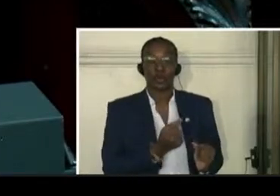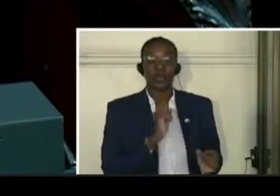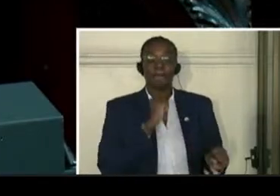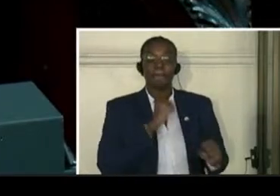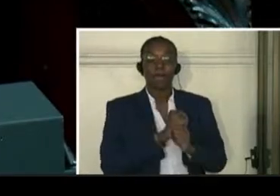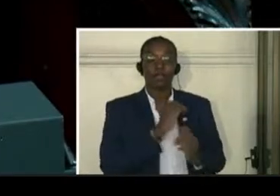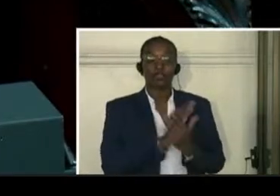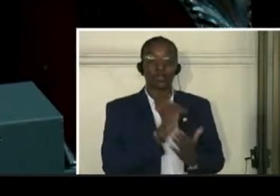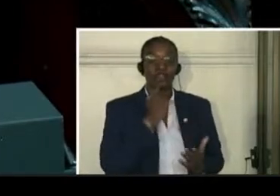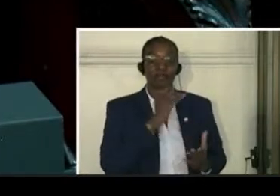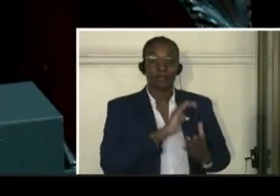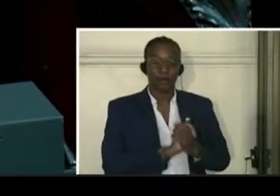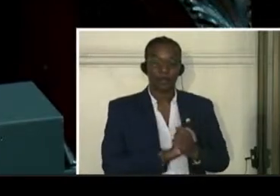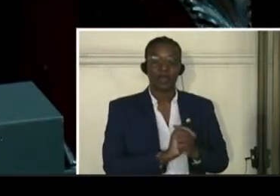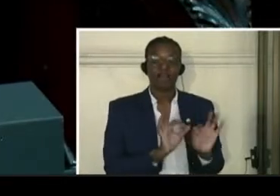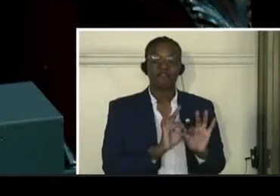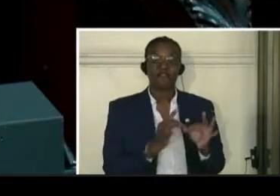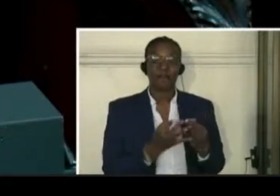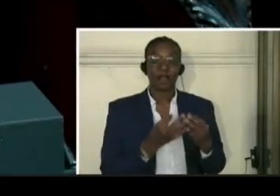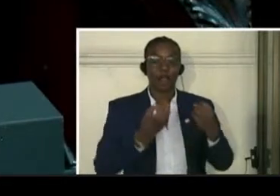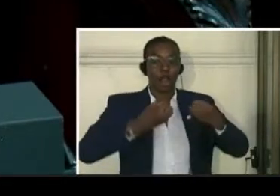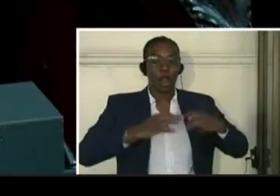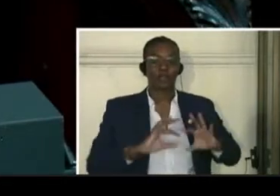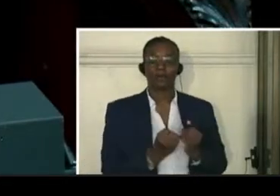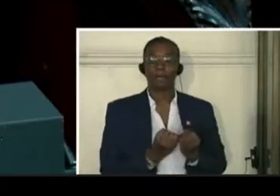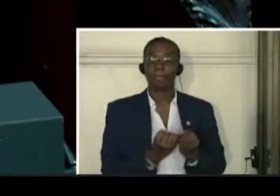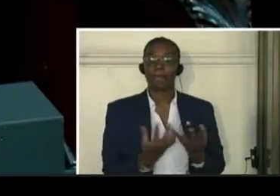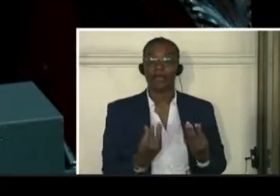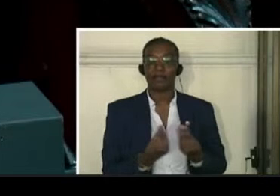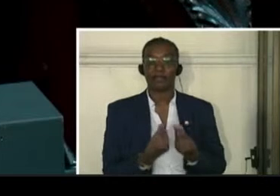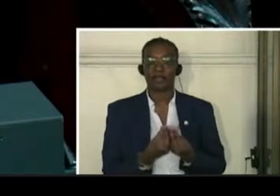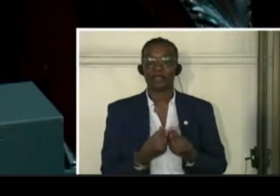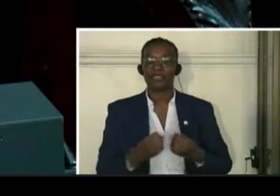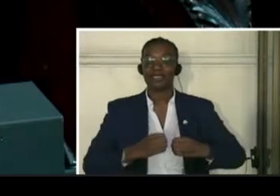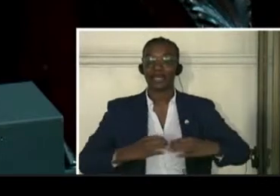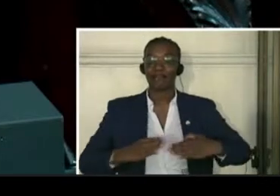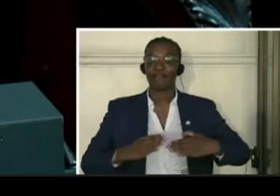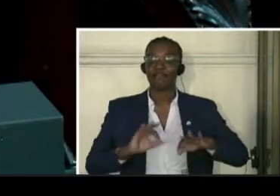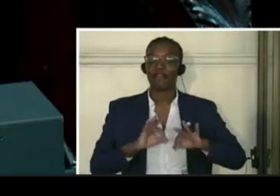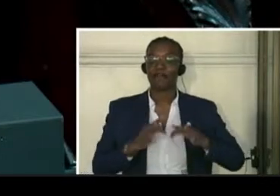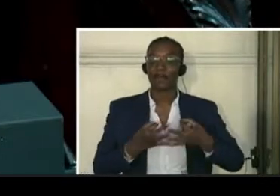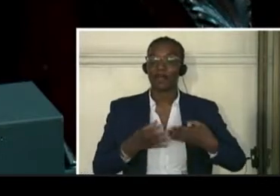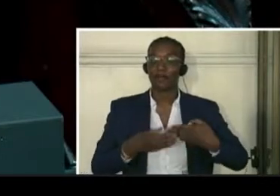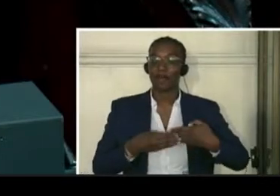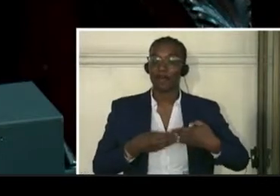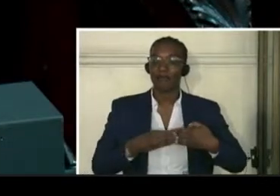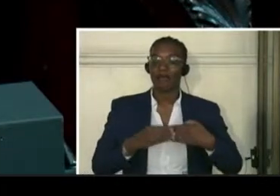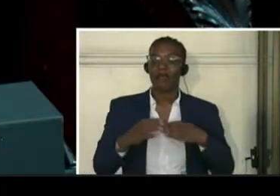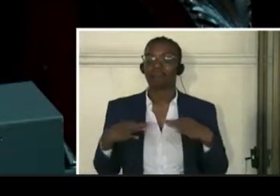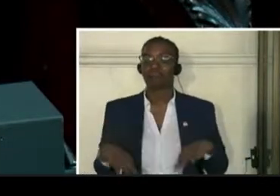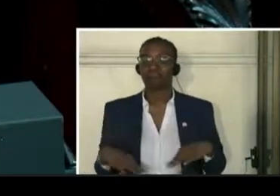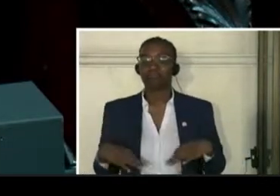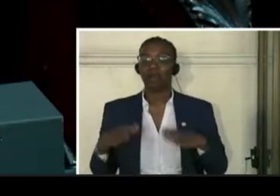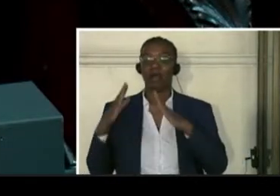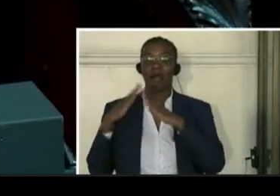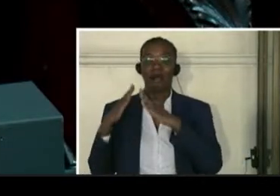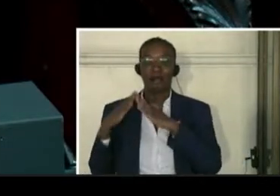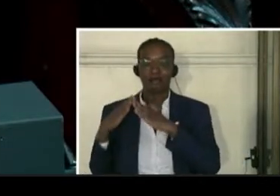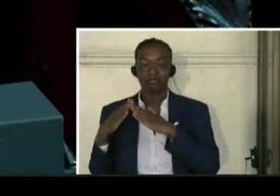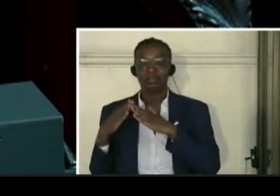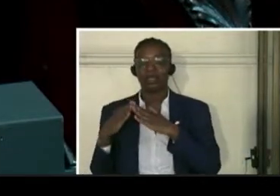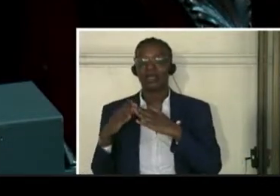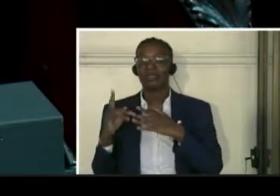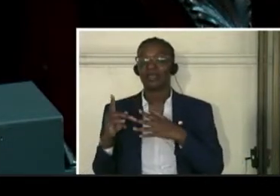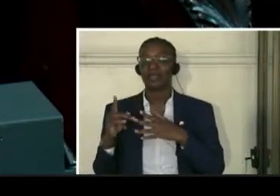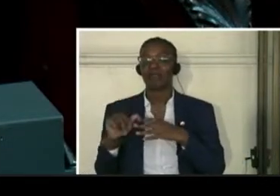some families have lost everything, starting from family members' shelter and their belongings, and had to be accommodated by